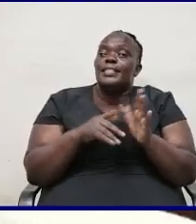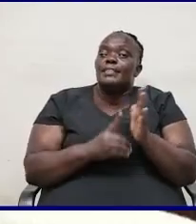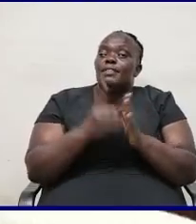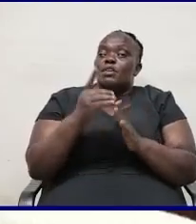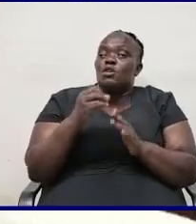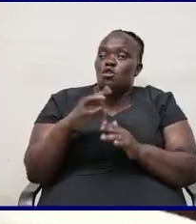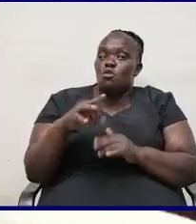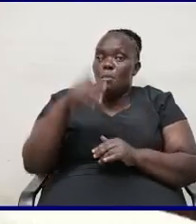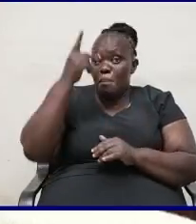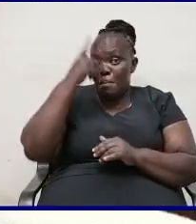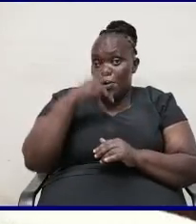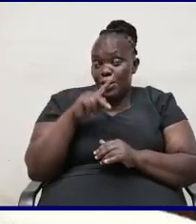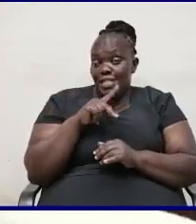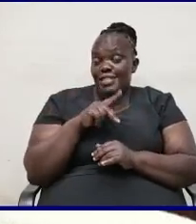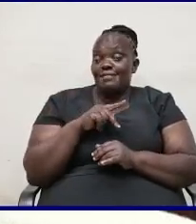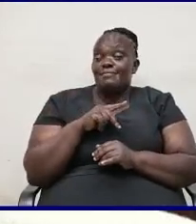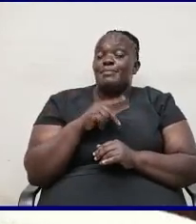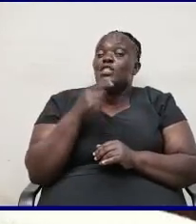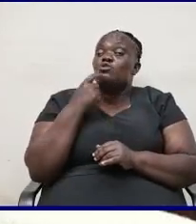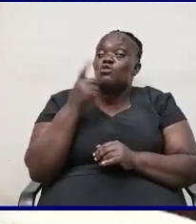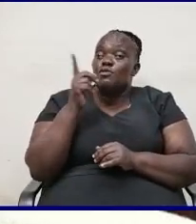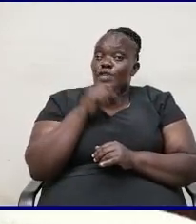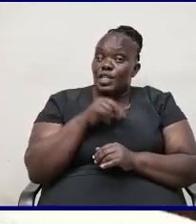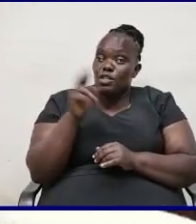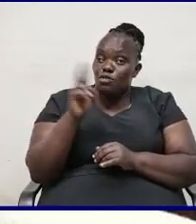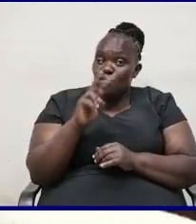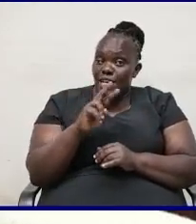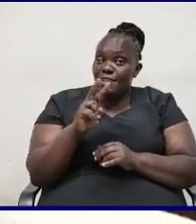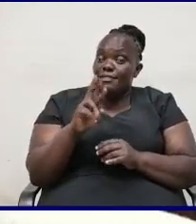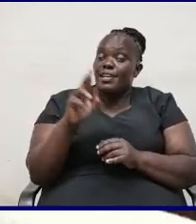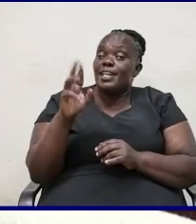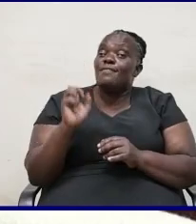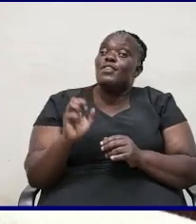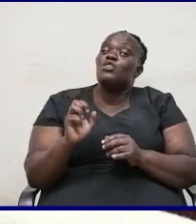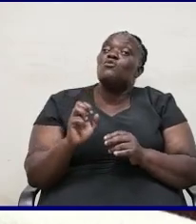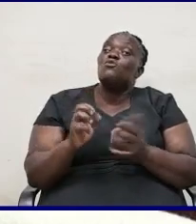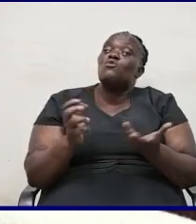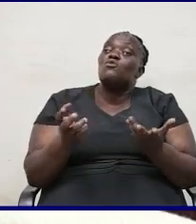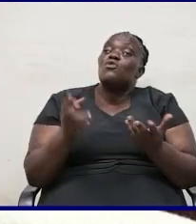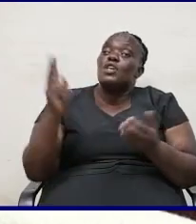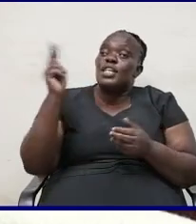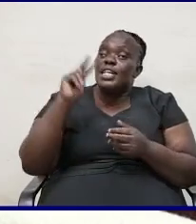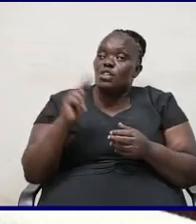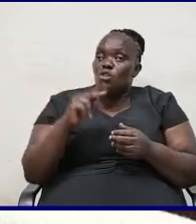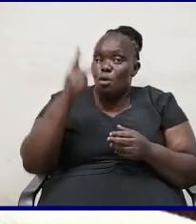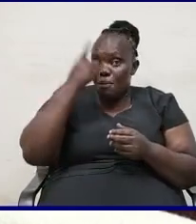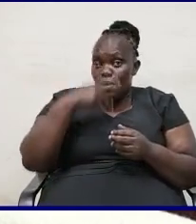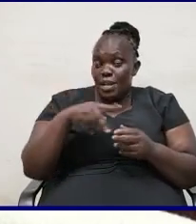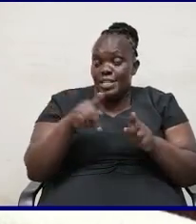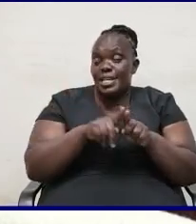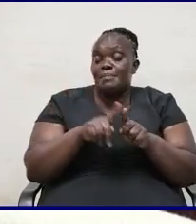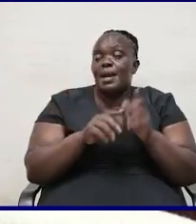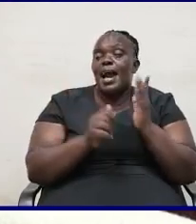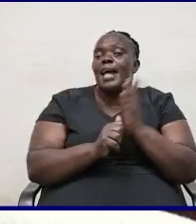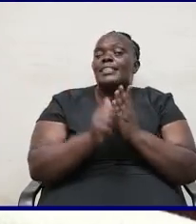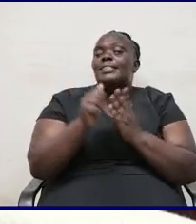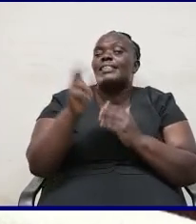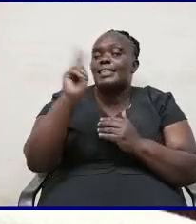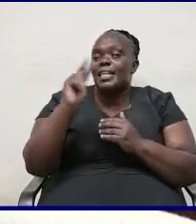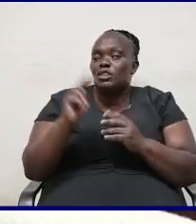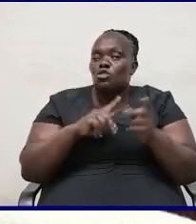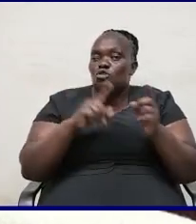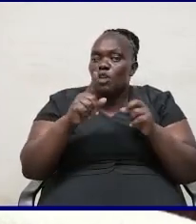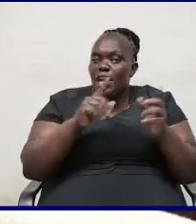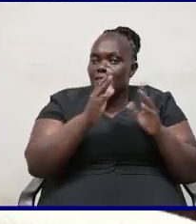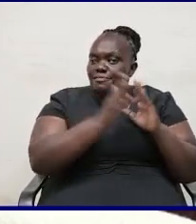of policies. Okay. Yes, I told you that we are looking at the review of the National Tourism Policy, the Tourism Act, the National Tourism Strategy, and